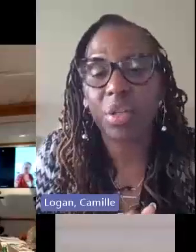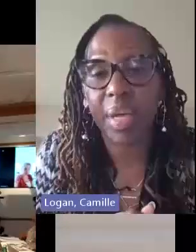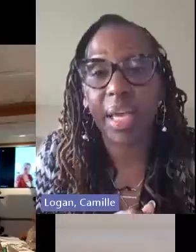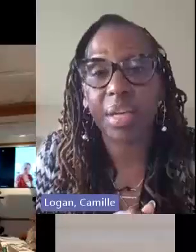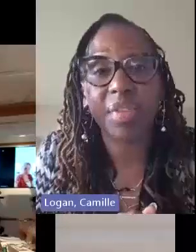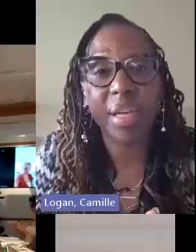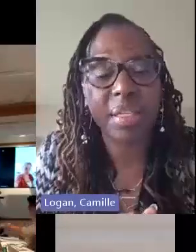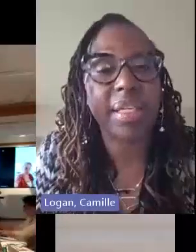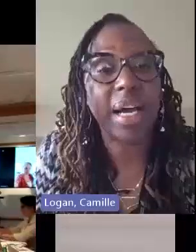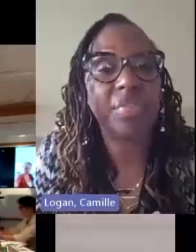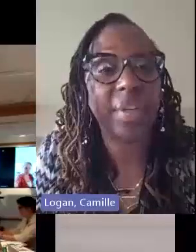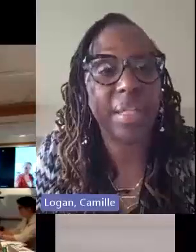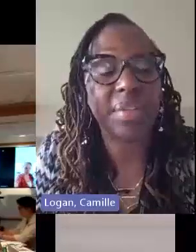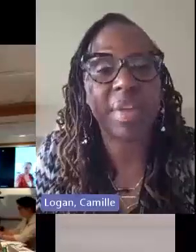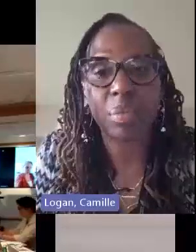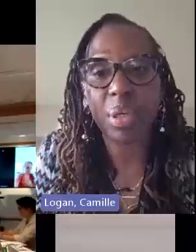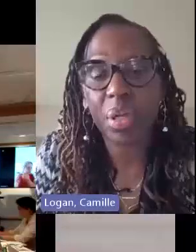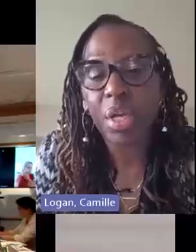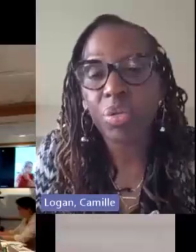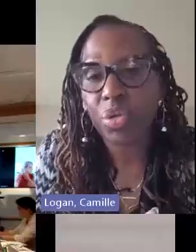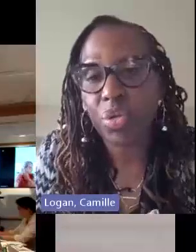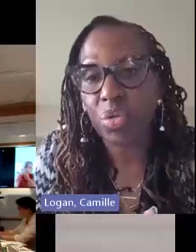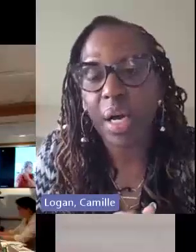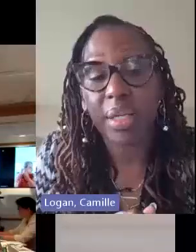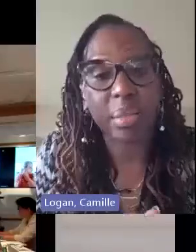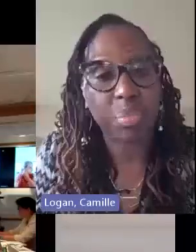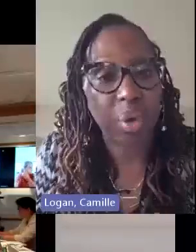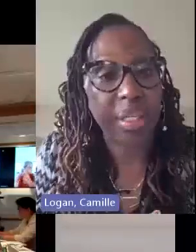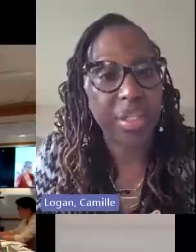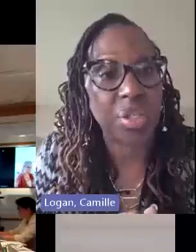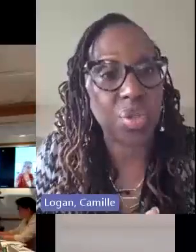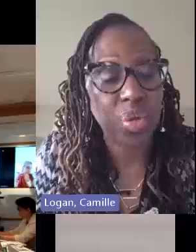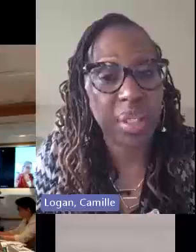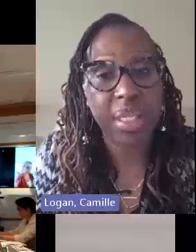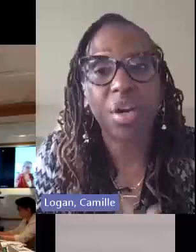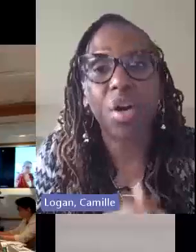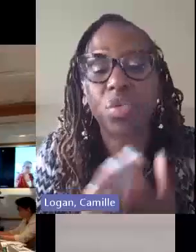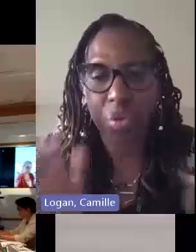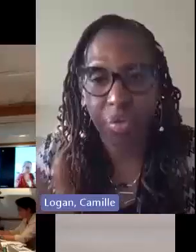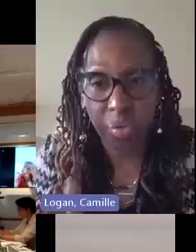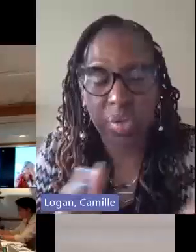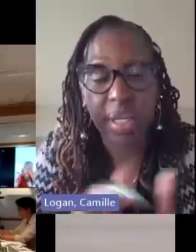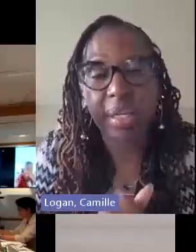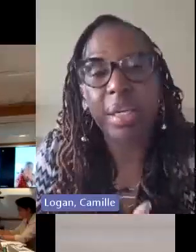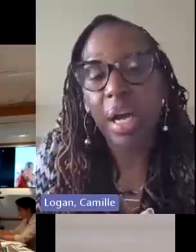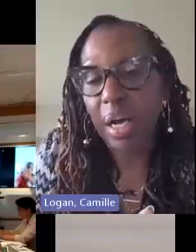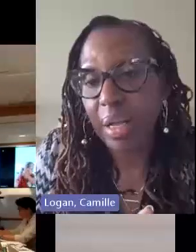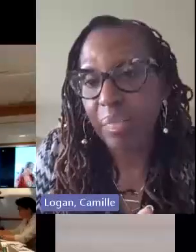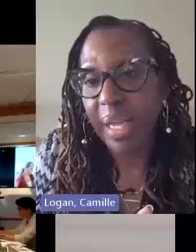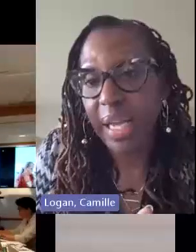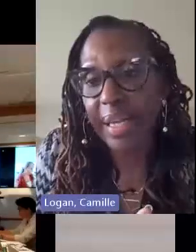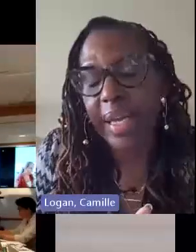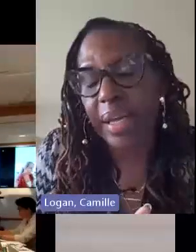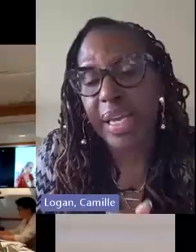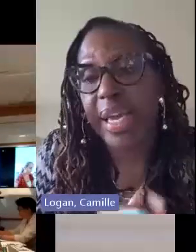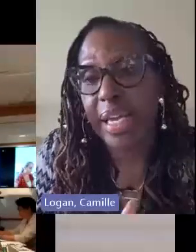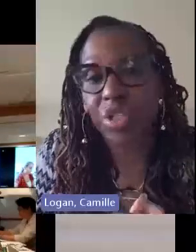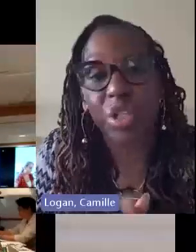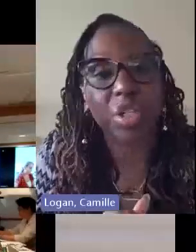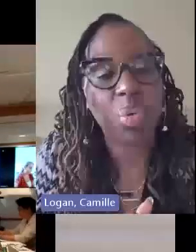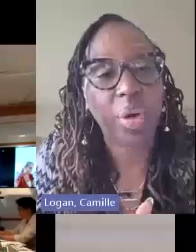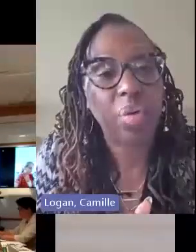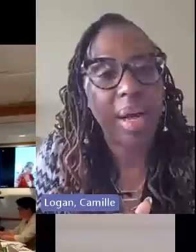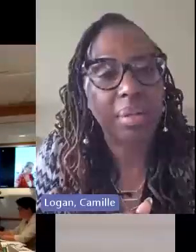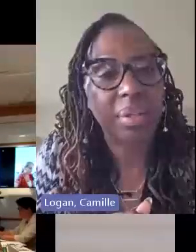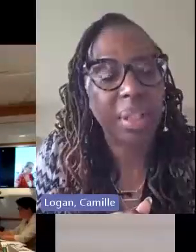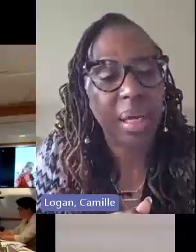we allocate funds and have funds available to support Indigenous students, and also through that engage